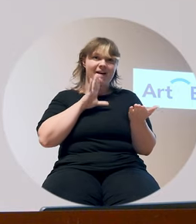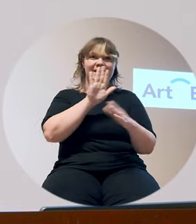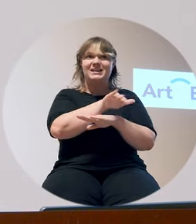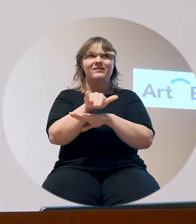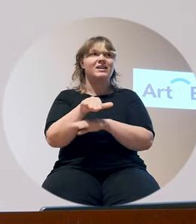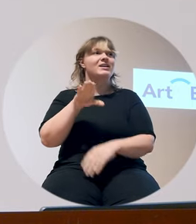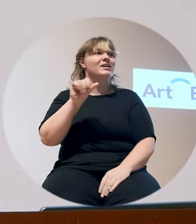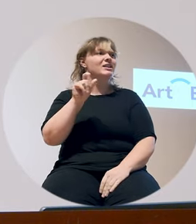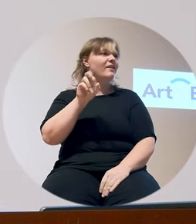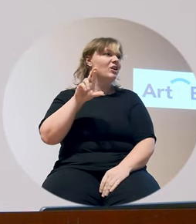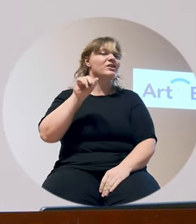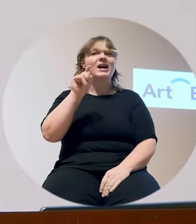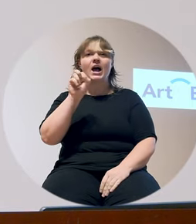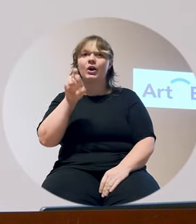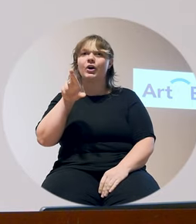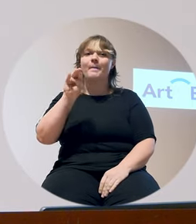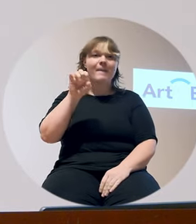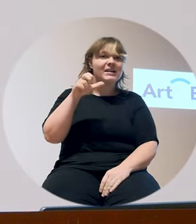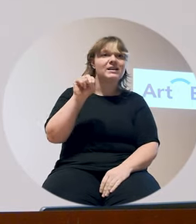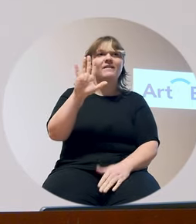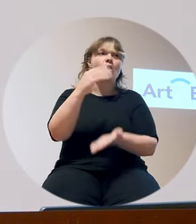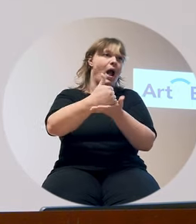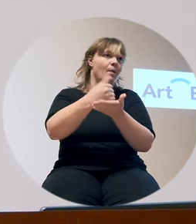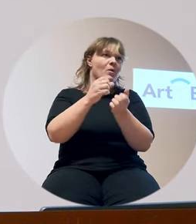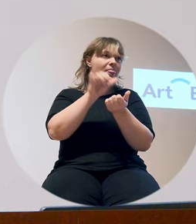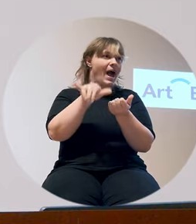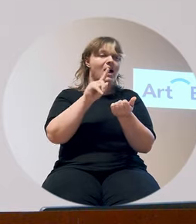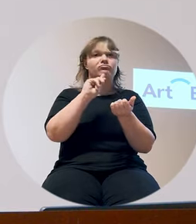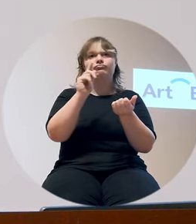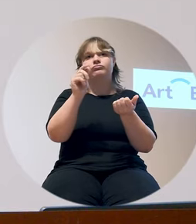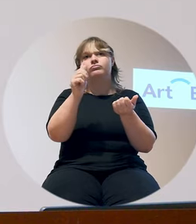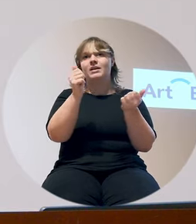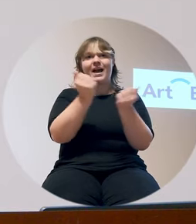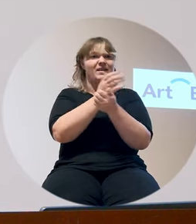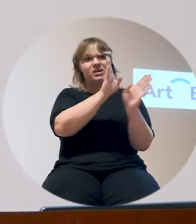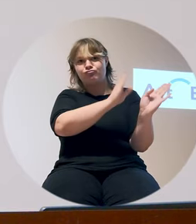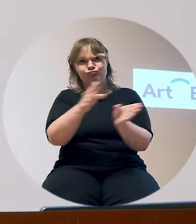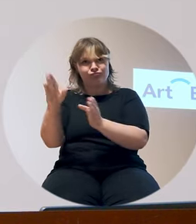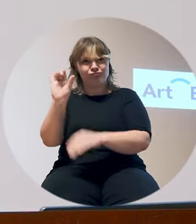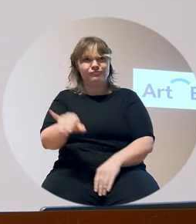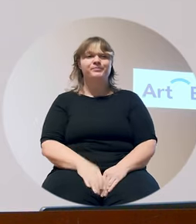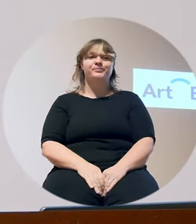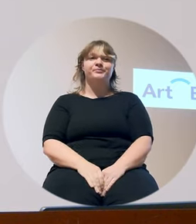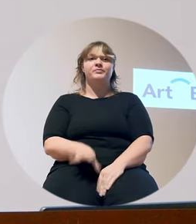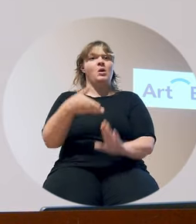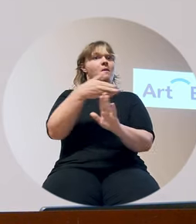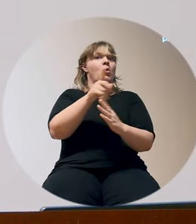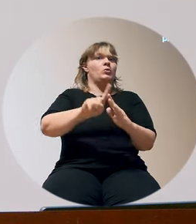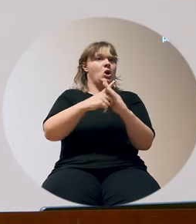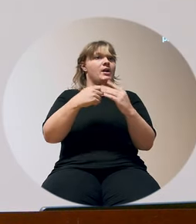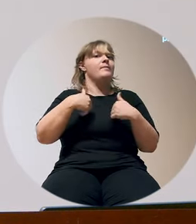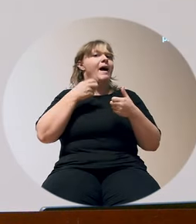evening, Silver, Skylar, Mason, for helping out with that and other logistics this evening. Before we get started though, I've been